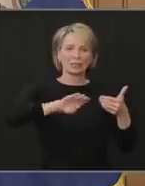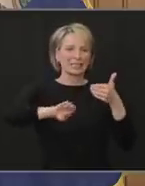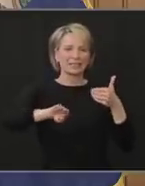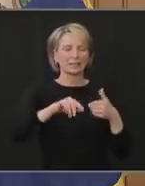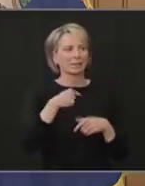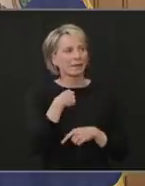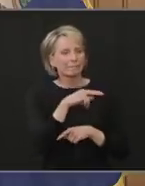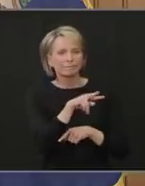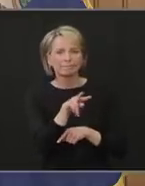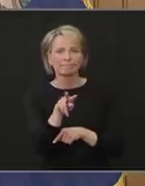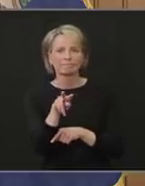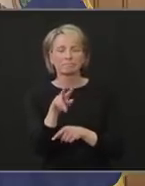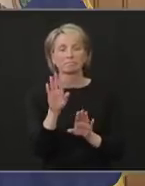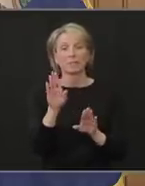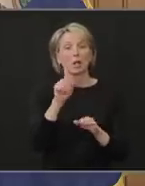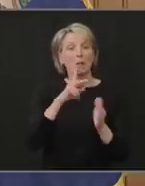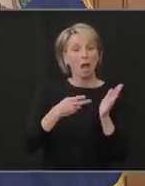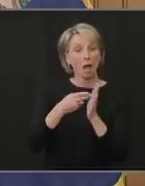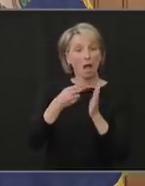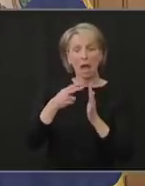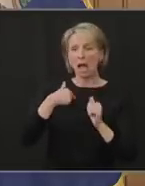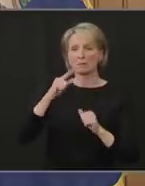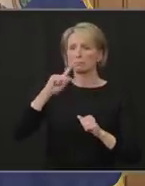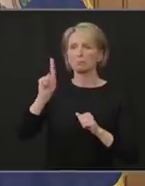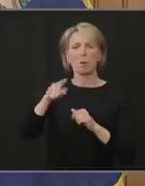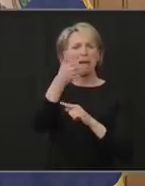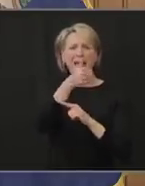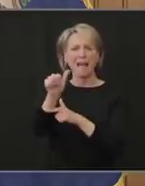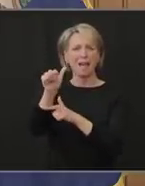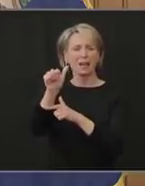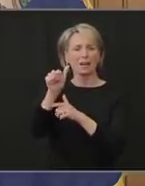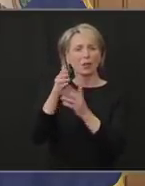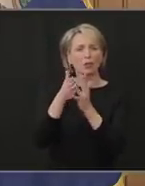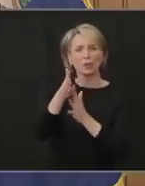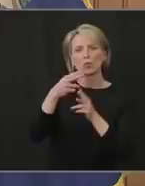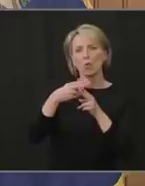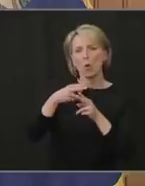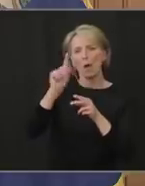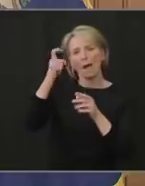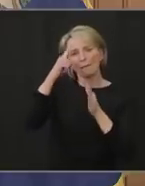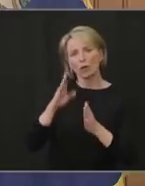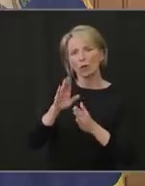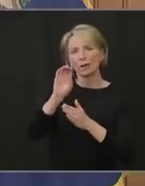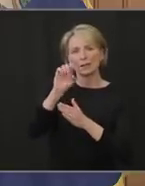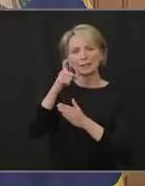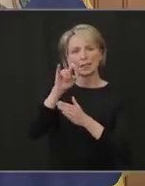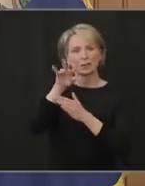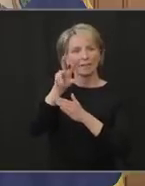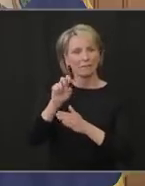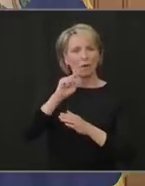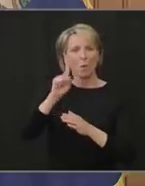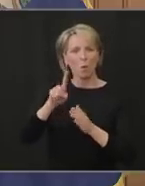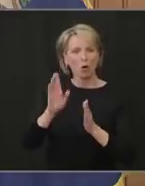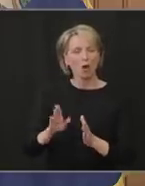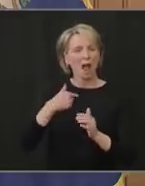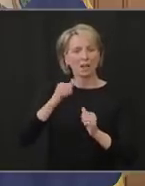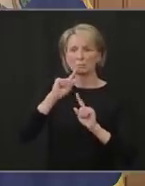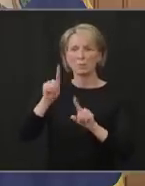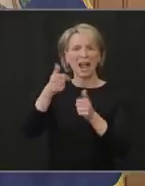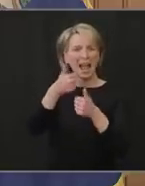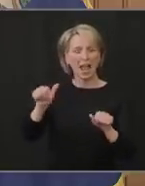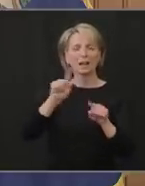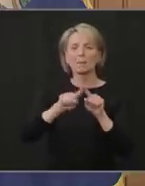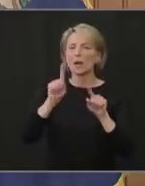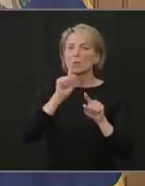I can order anything I want with executive order. It's really up to you and your neighbors to go speak to these people and say, what you're doing is